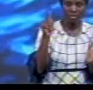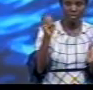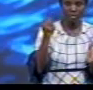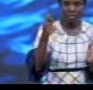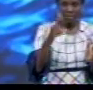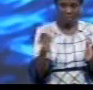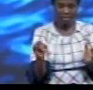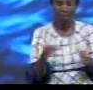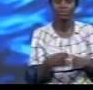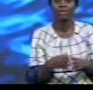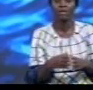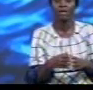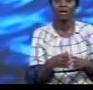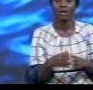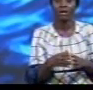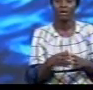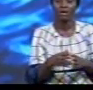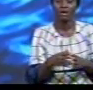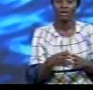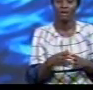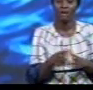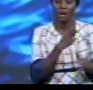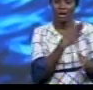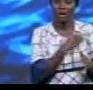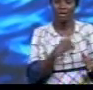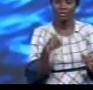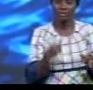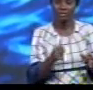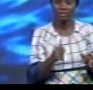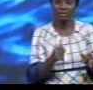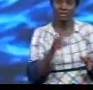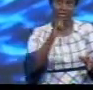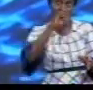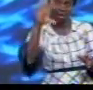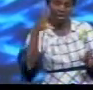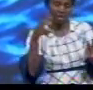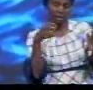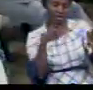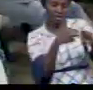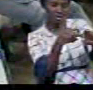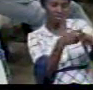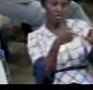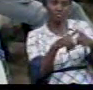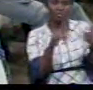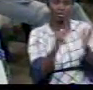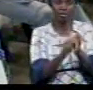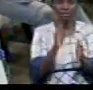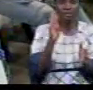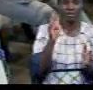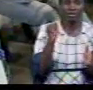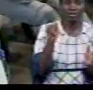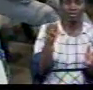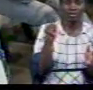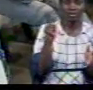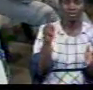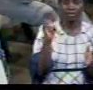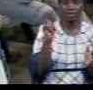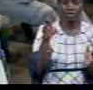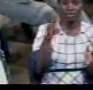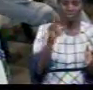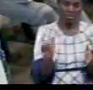connected with that battery keeps on running. Anytime you can bring it out, it's still